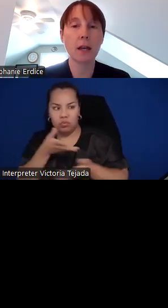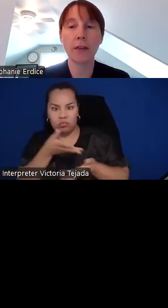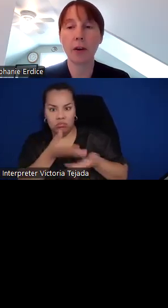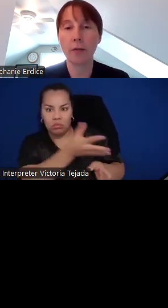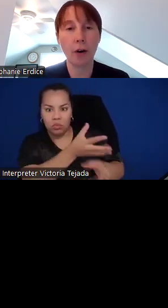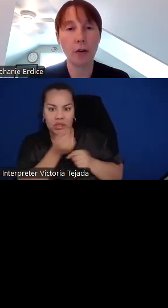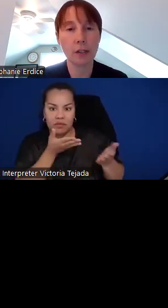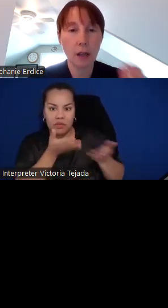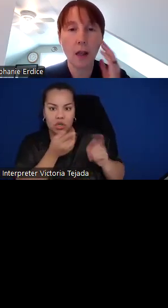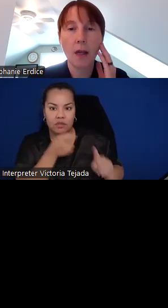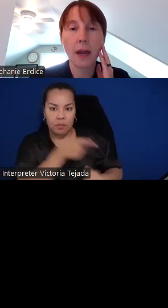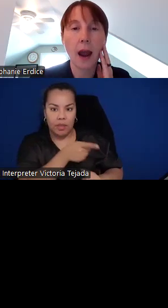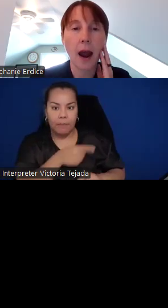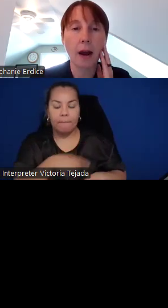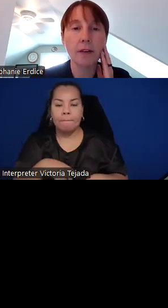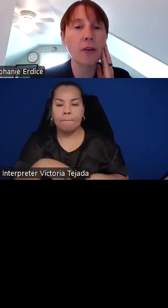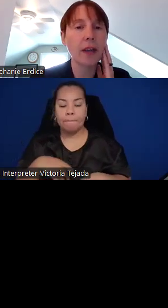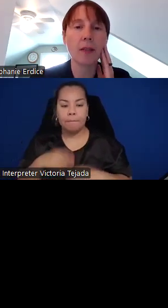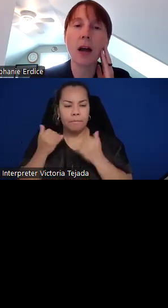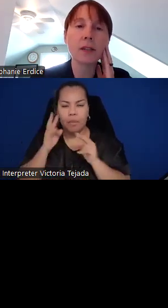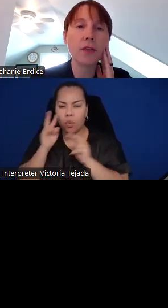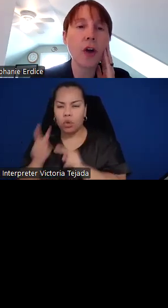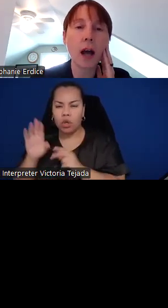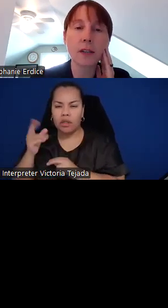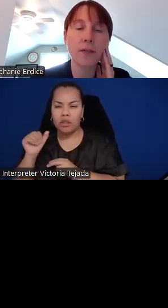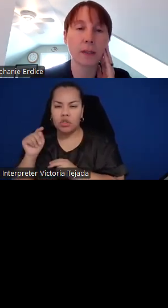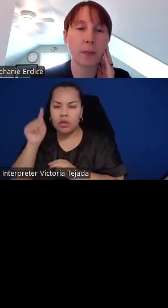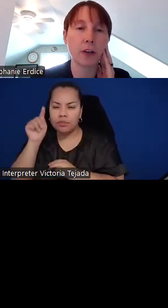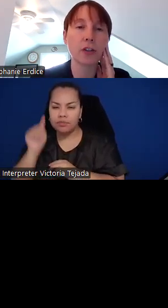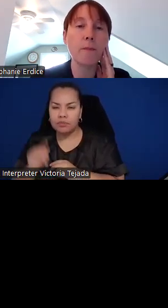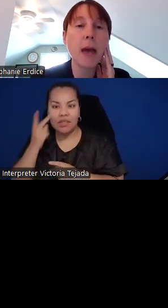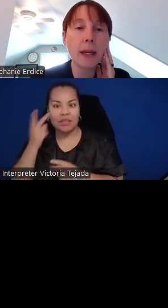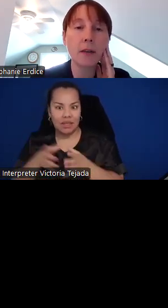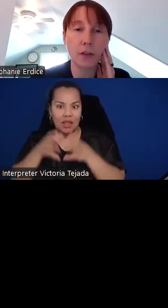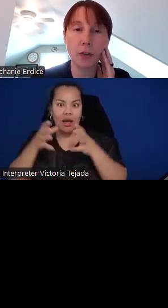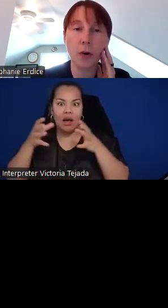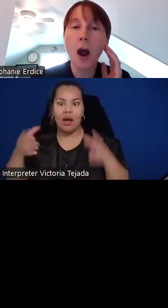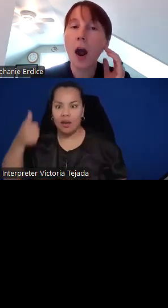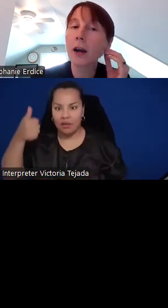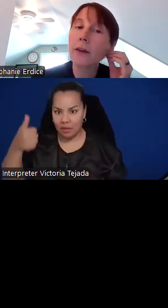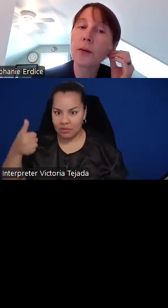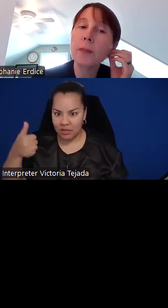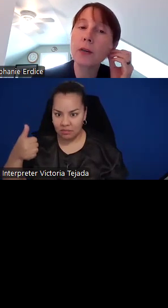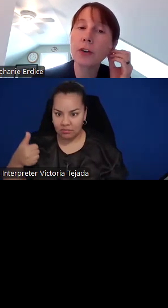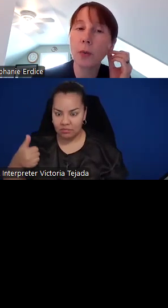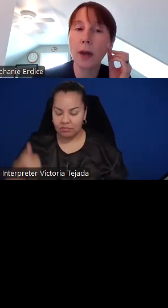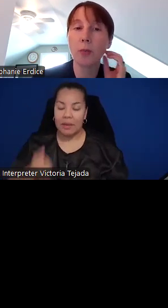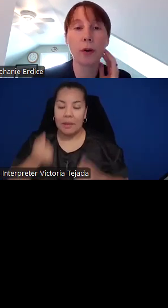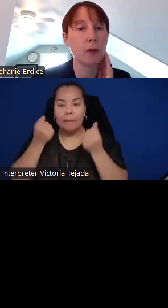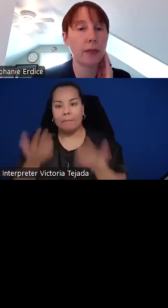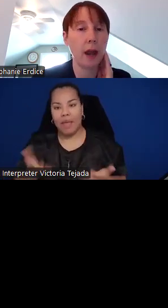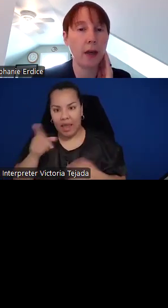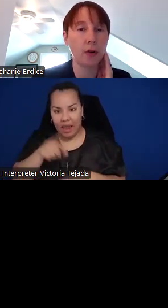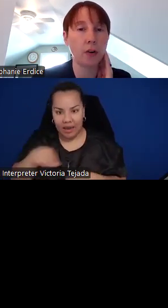to see if there are folks that have, oh yeah, lots of thumbs up here. So many of you are kind of familiar